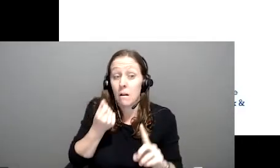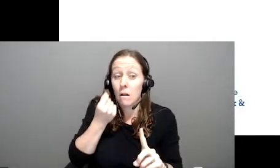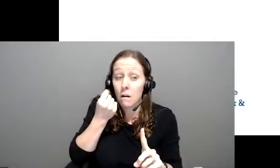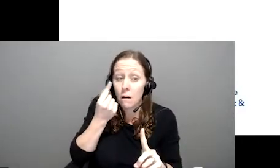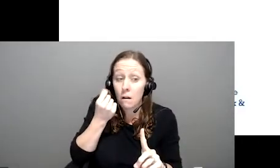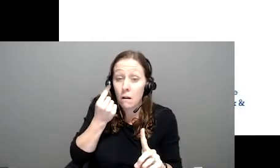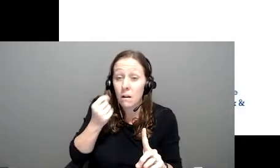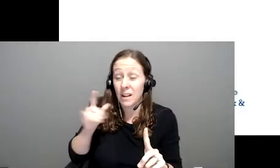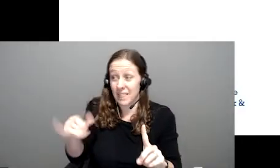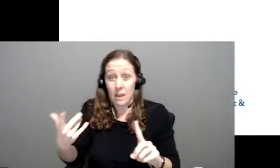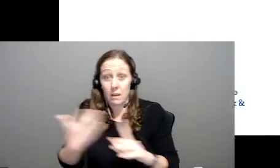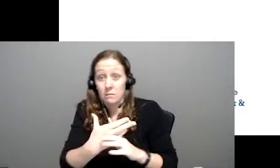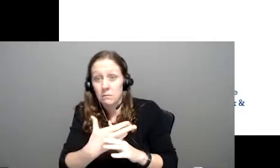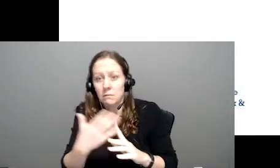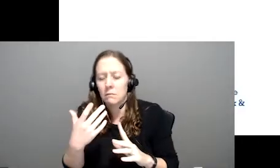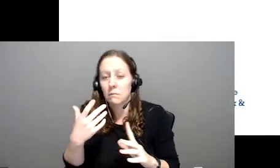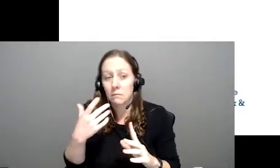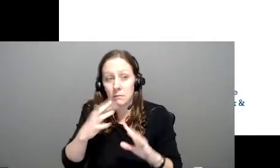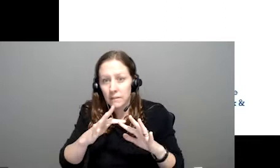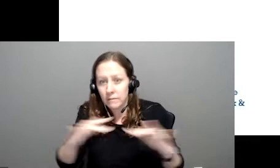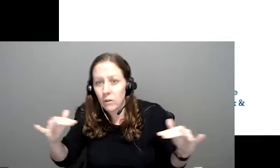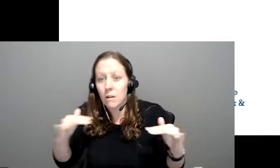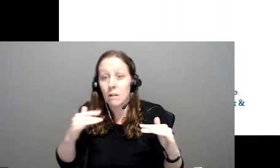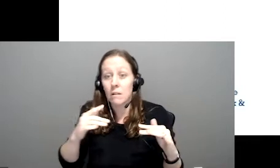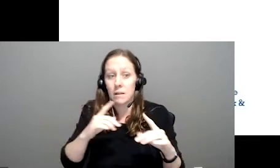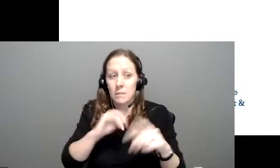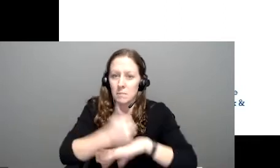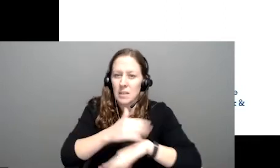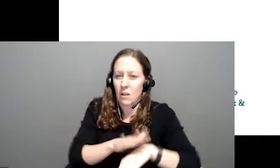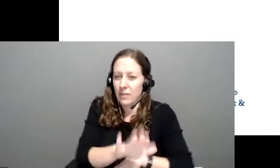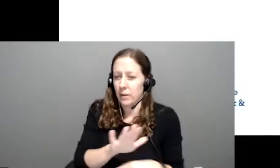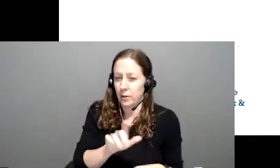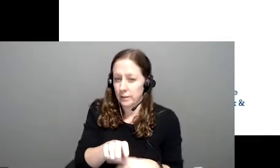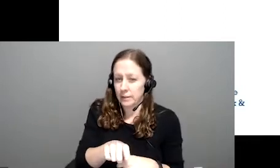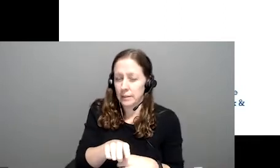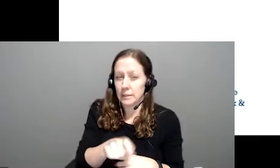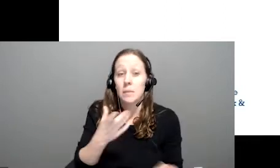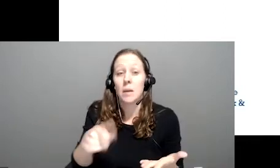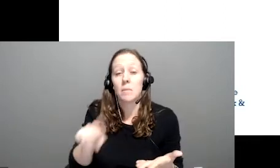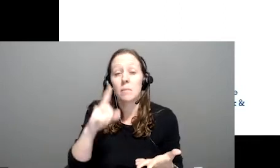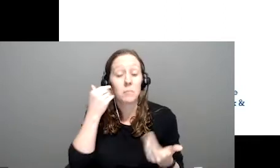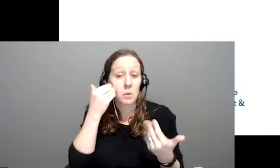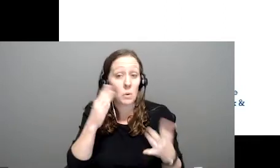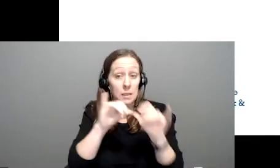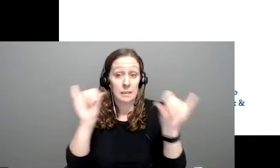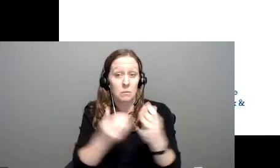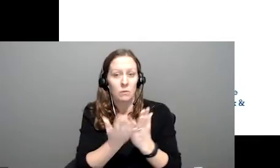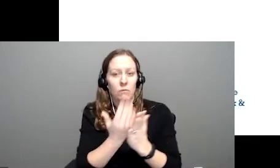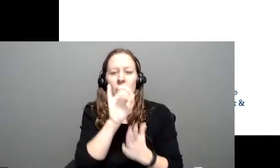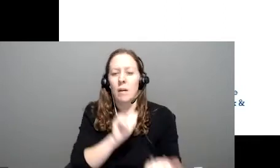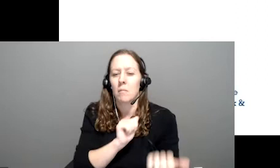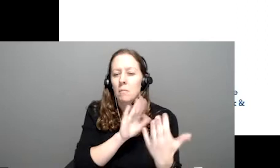with different types of disabling health conditions. And so for those who might be unaware, a systematic review is a methodology that aims